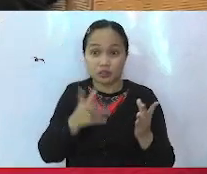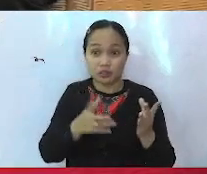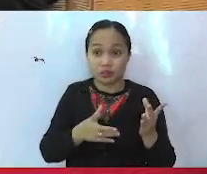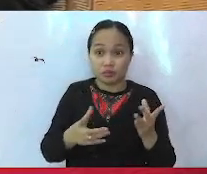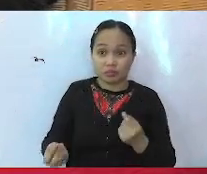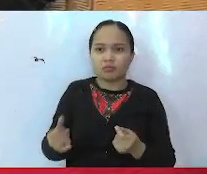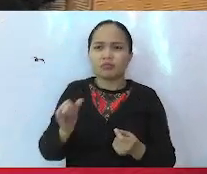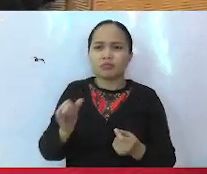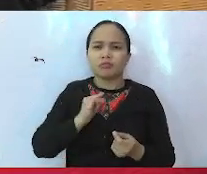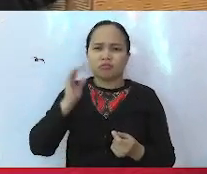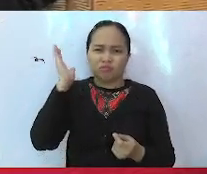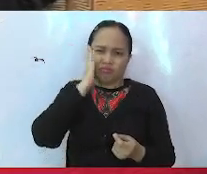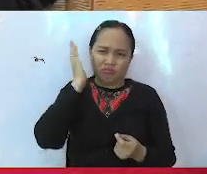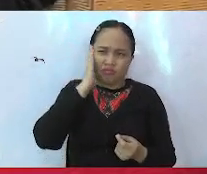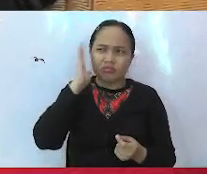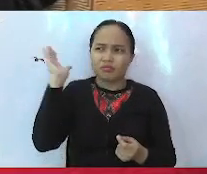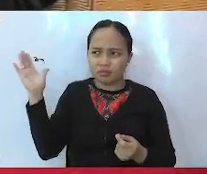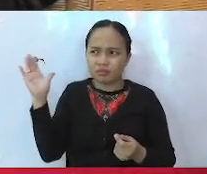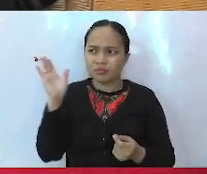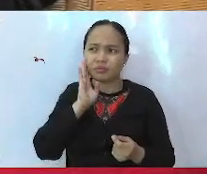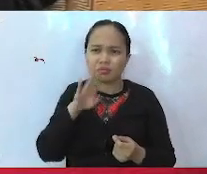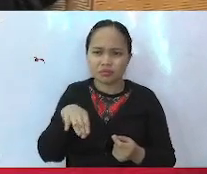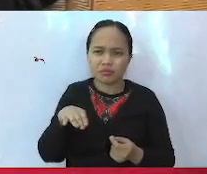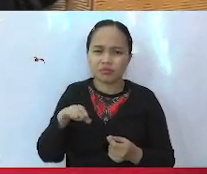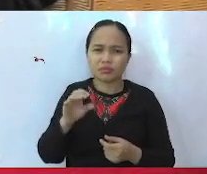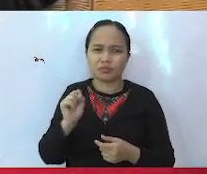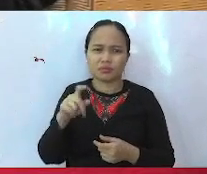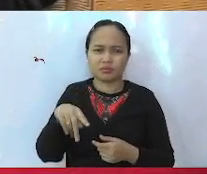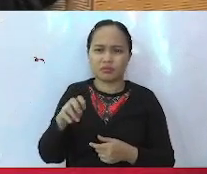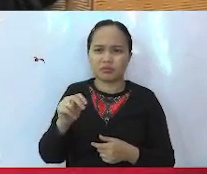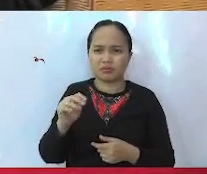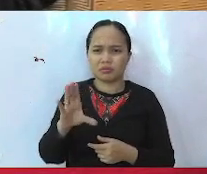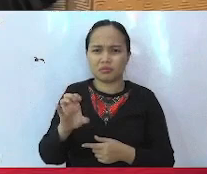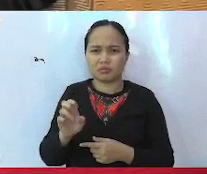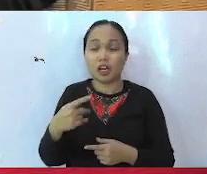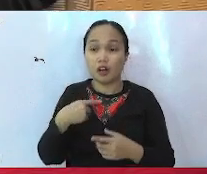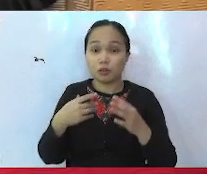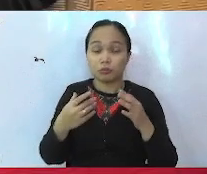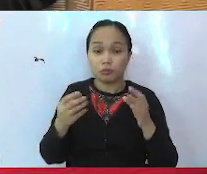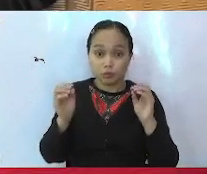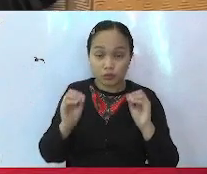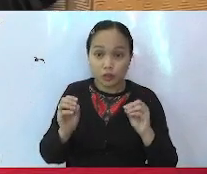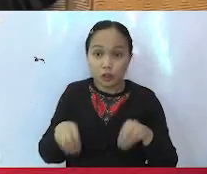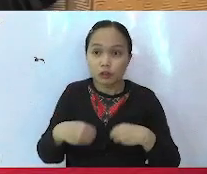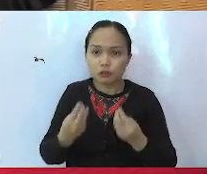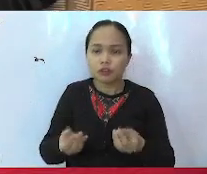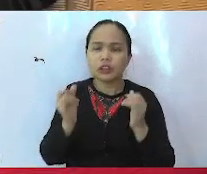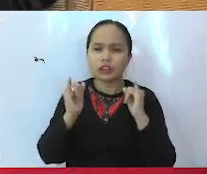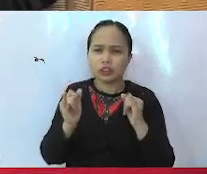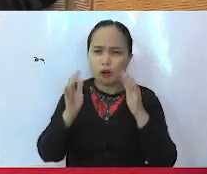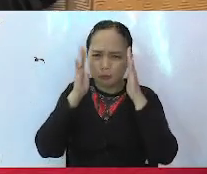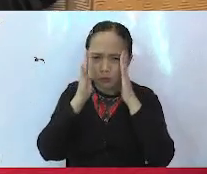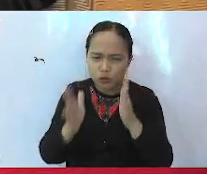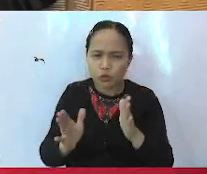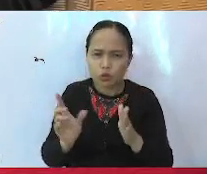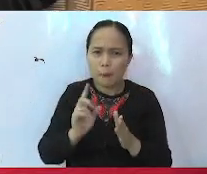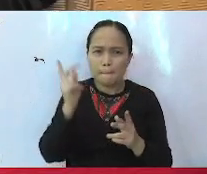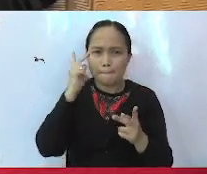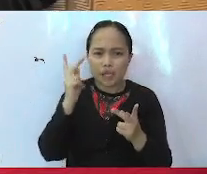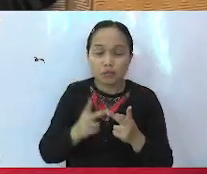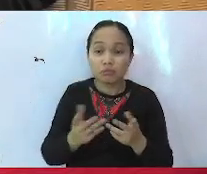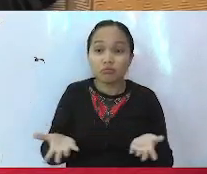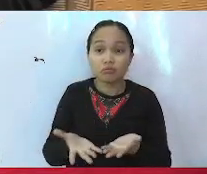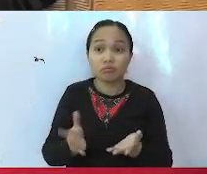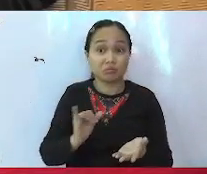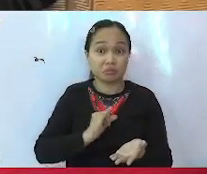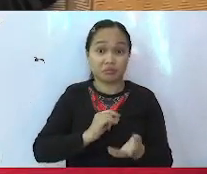his brother. You know, he already gave him the instruction. You know, to focus on your purpose here. You know, but I'm